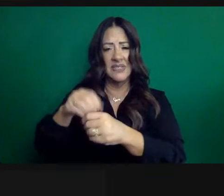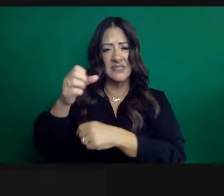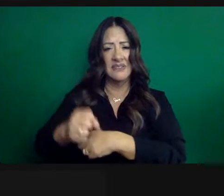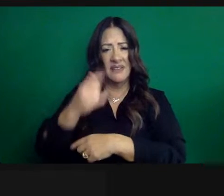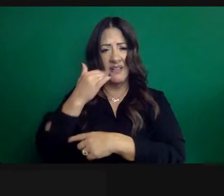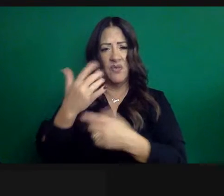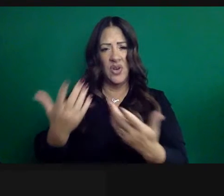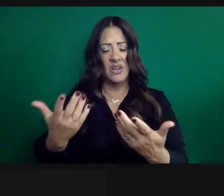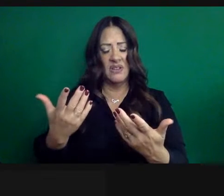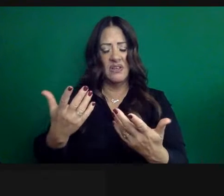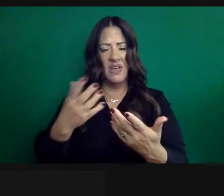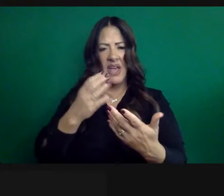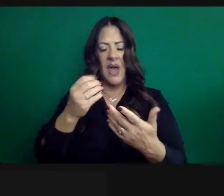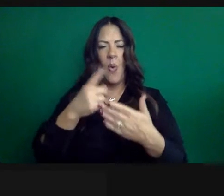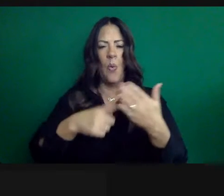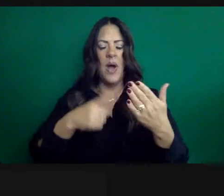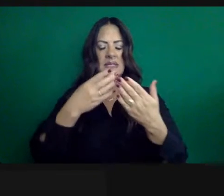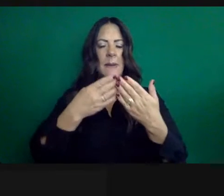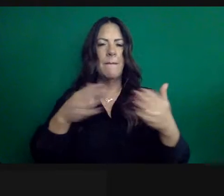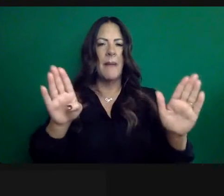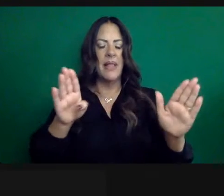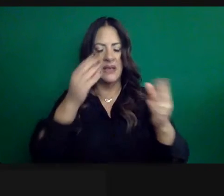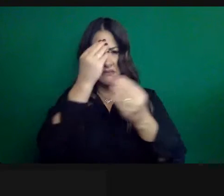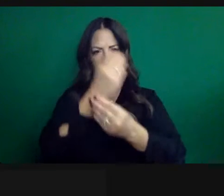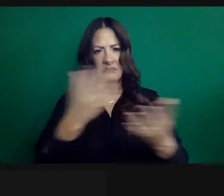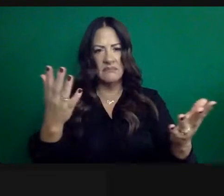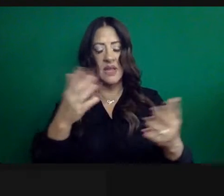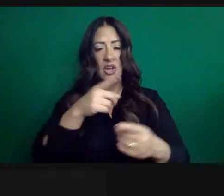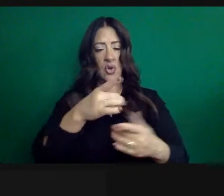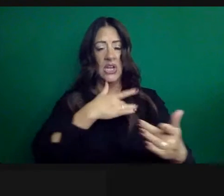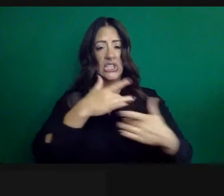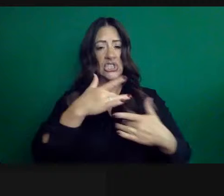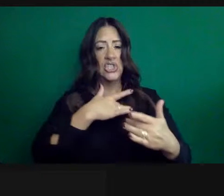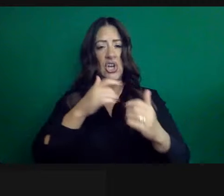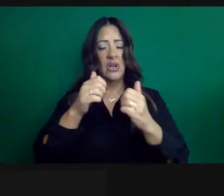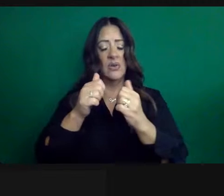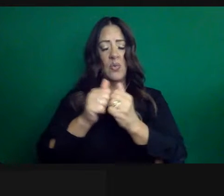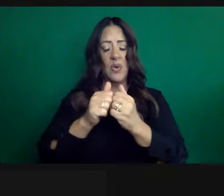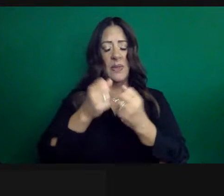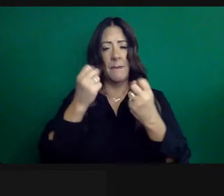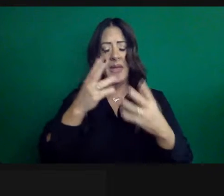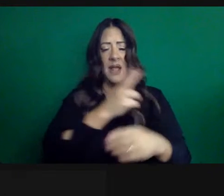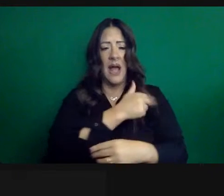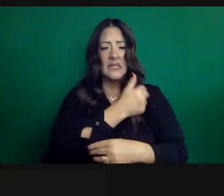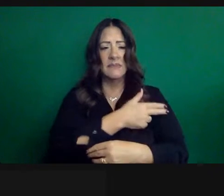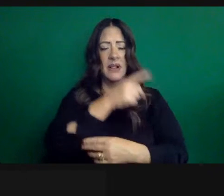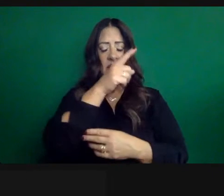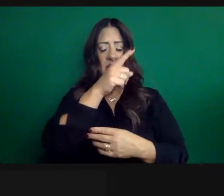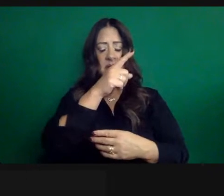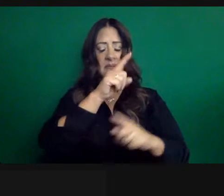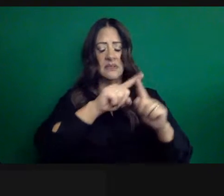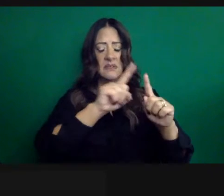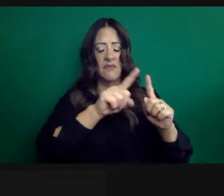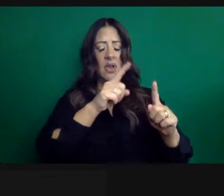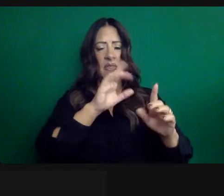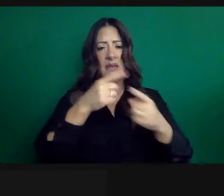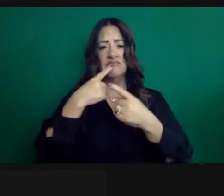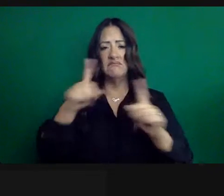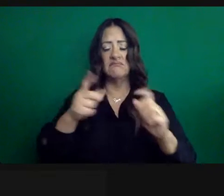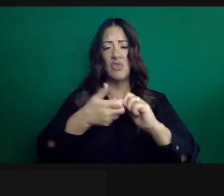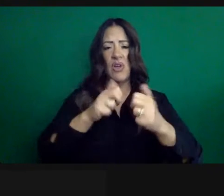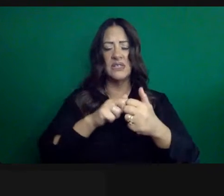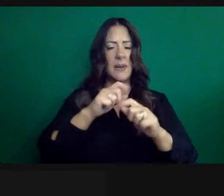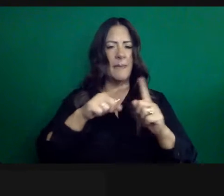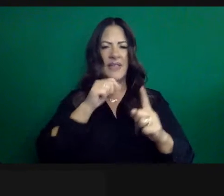information be made public? And finally, are you concerned that hospitals are descending into crisis standards of care without bothering to make a declaration? We're hearing of a situation where